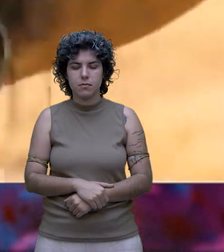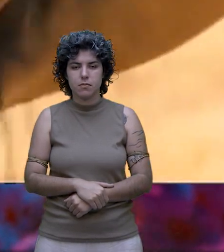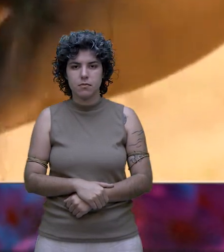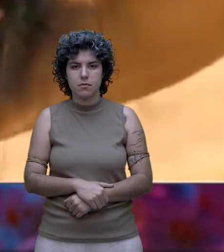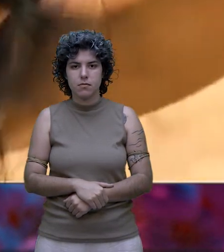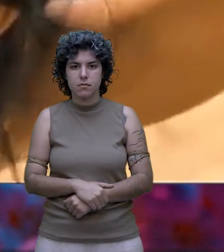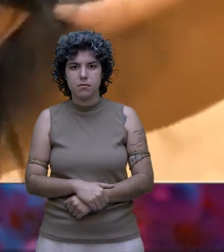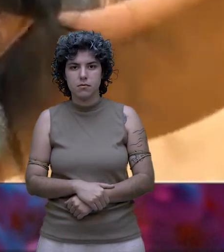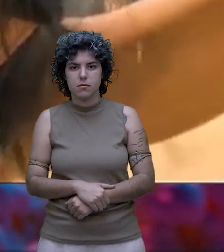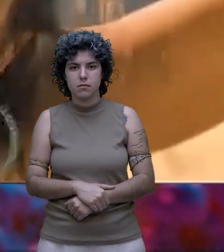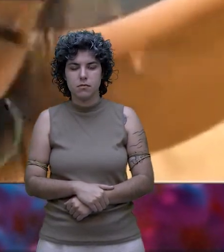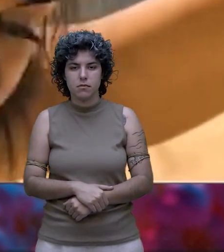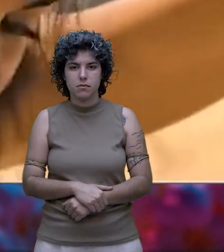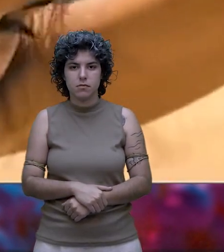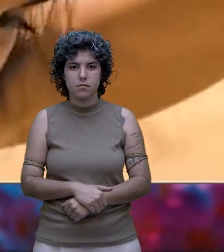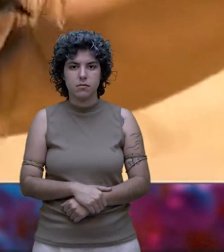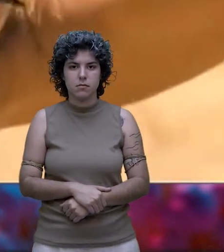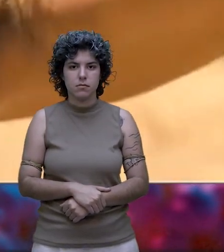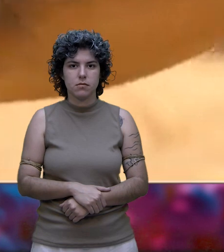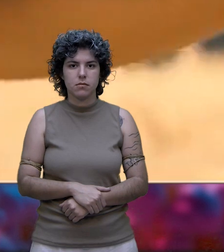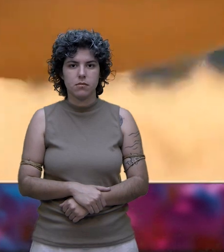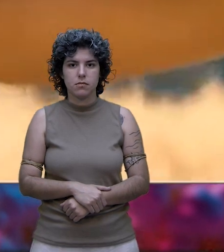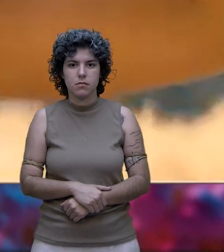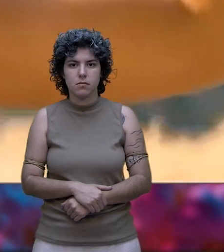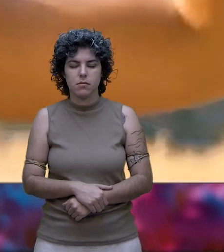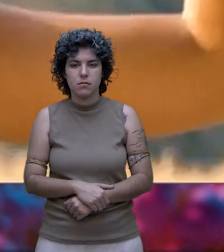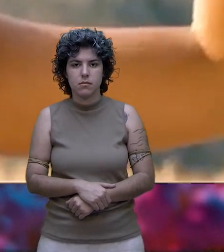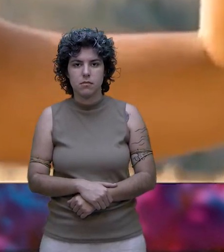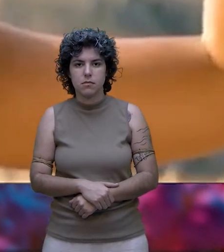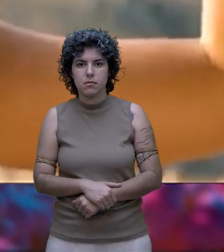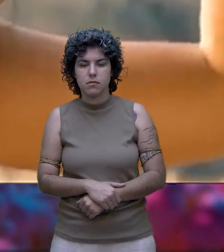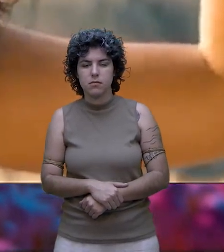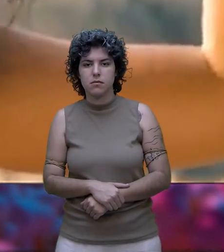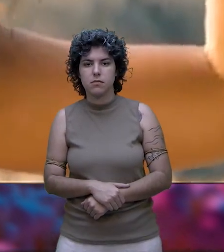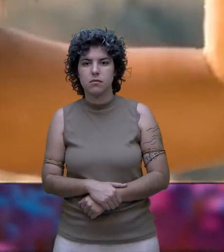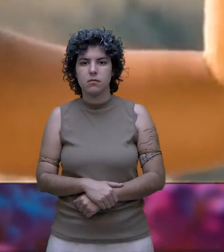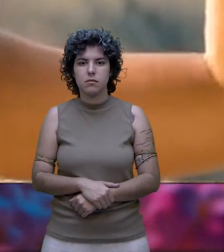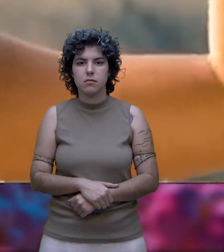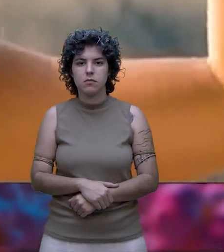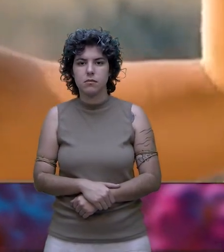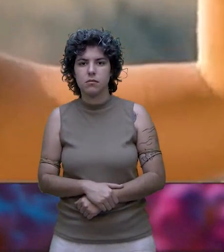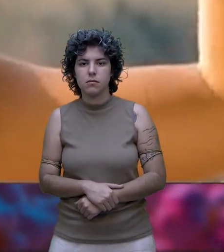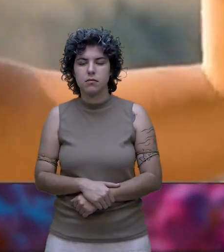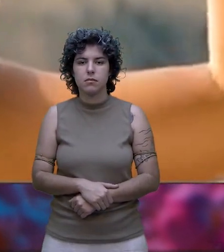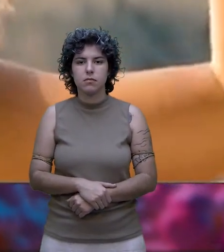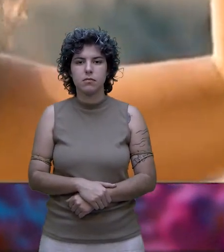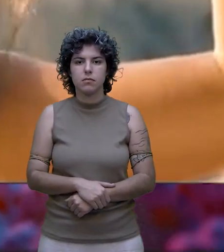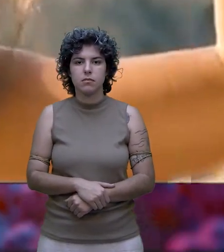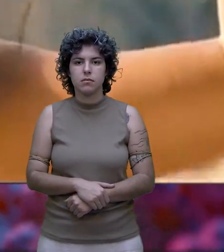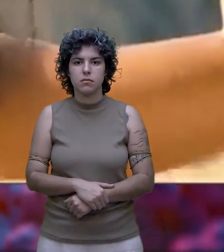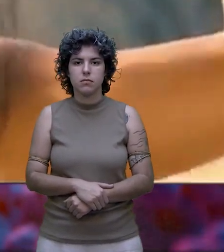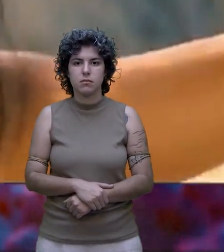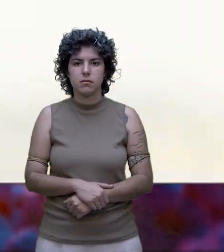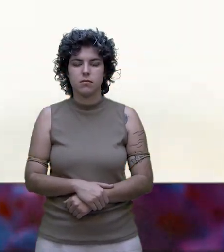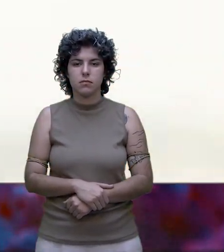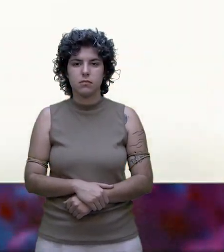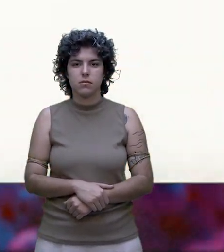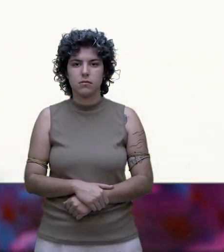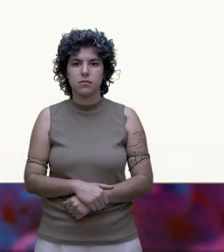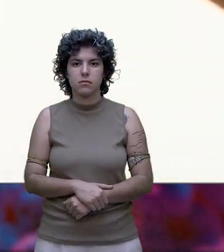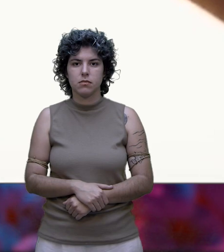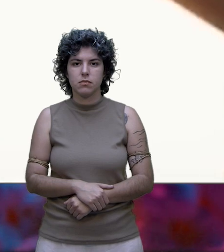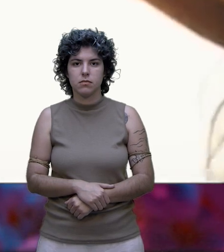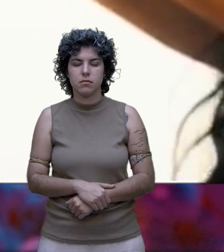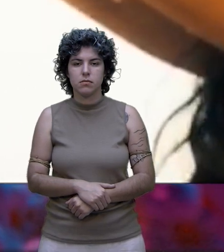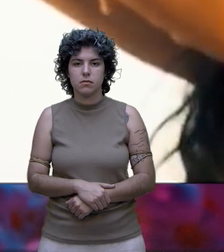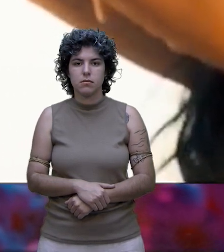My dad, he was a real grease monkey. He taught me all about this. I could take it all apart, clean it, put it back together. That's weird. I